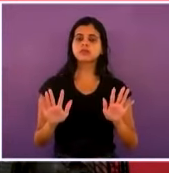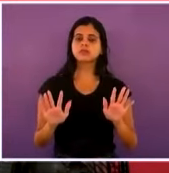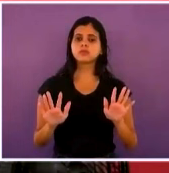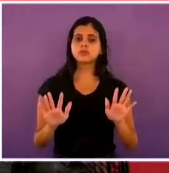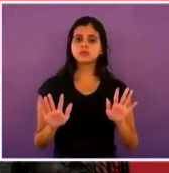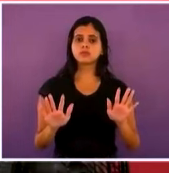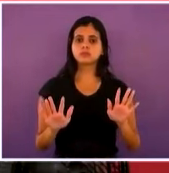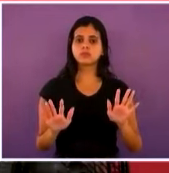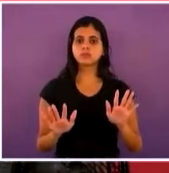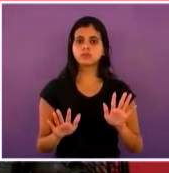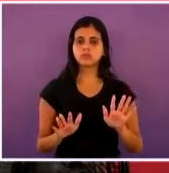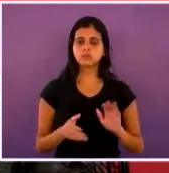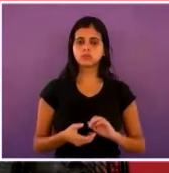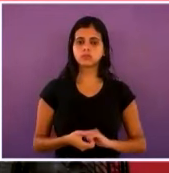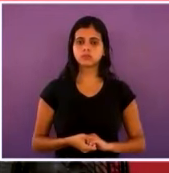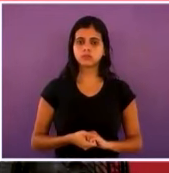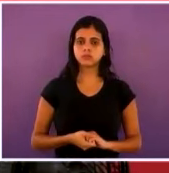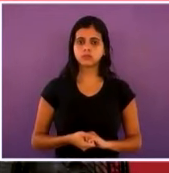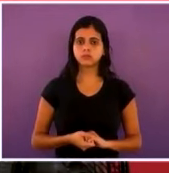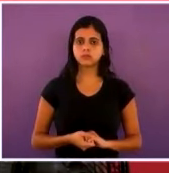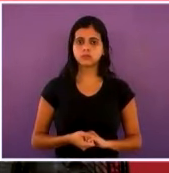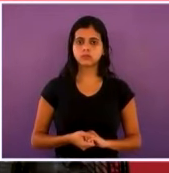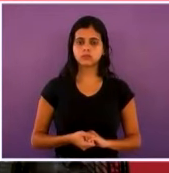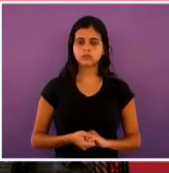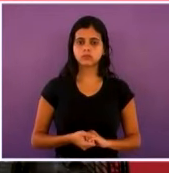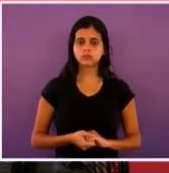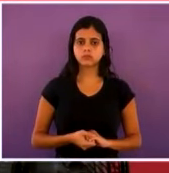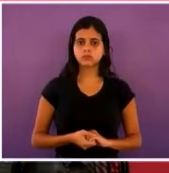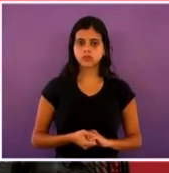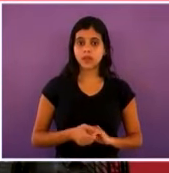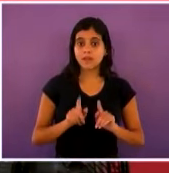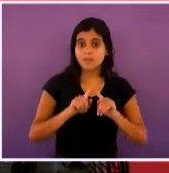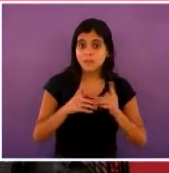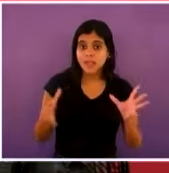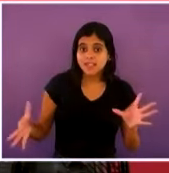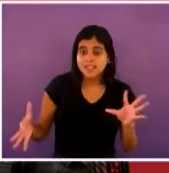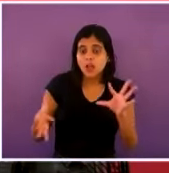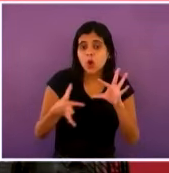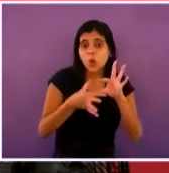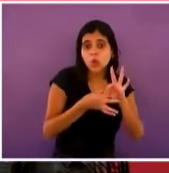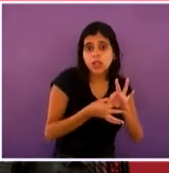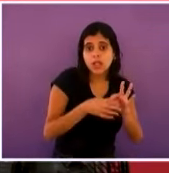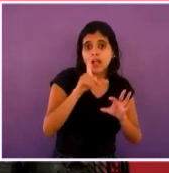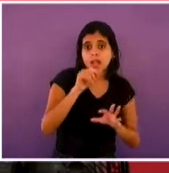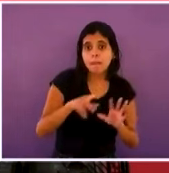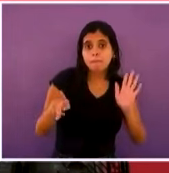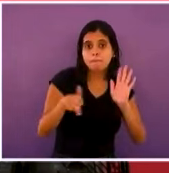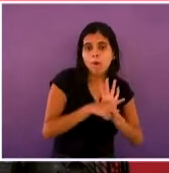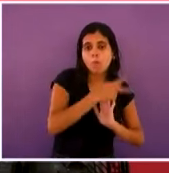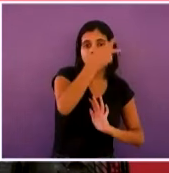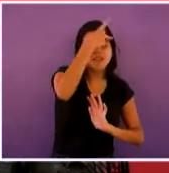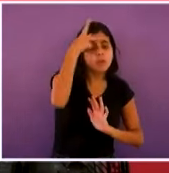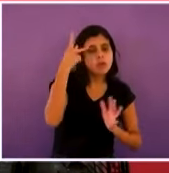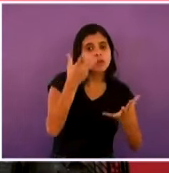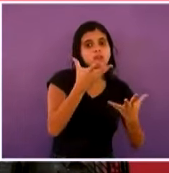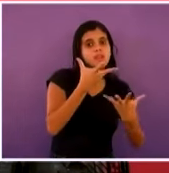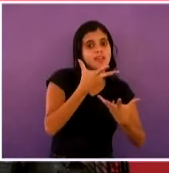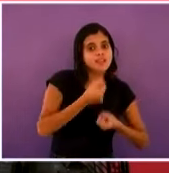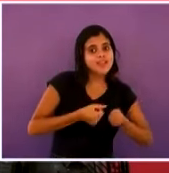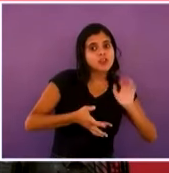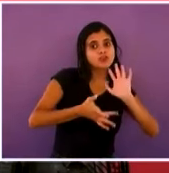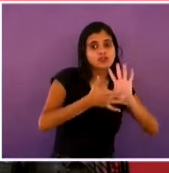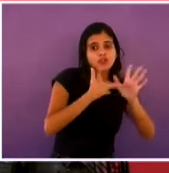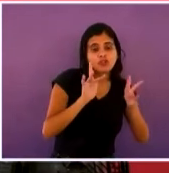had recognized him as Lord and Savior. Mas unidade entre aqueles que o reconhecem como